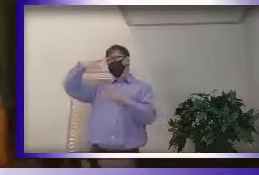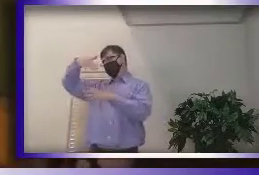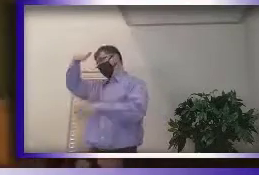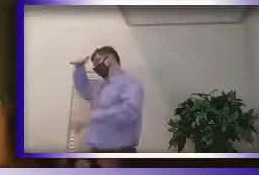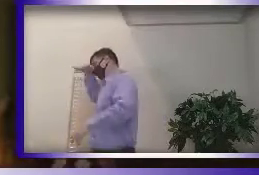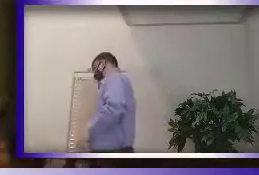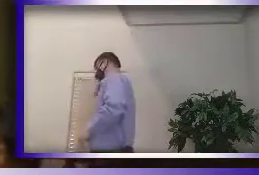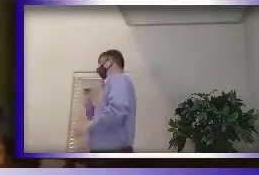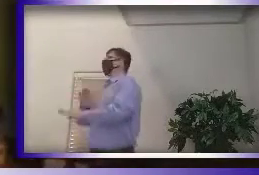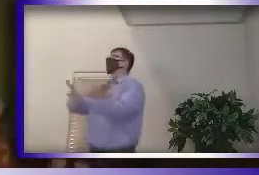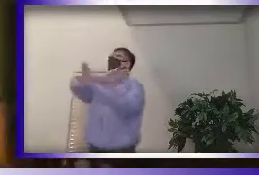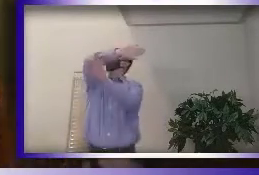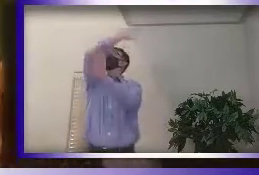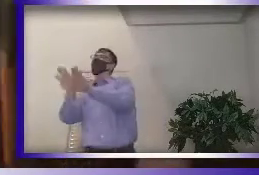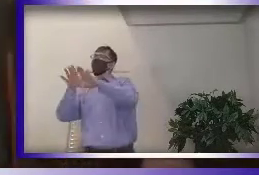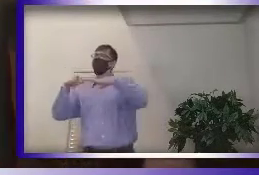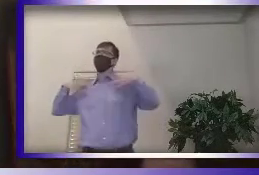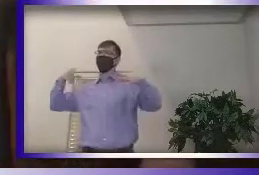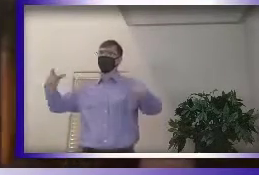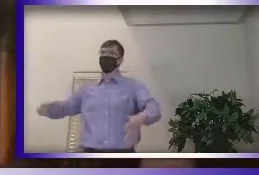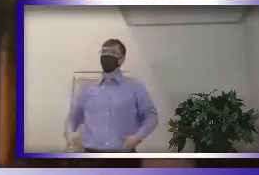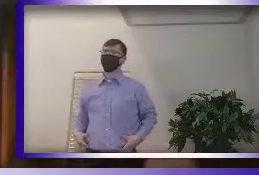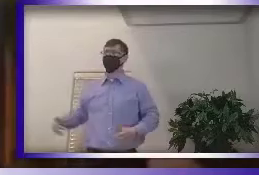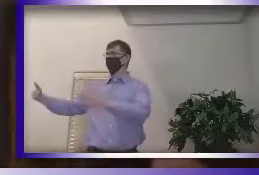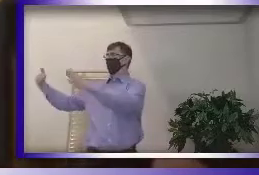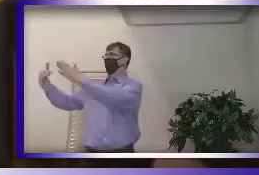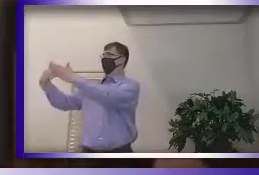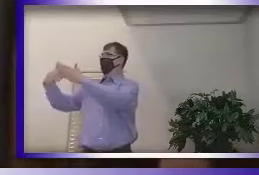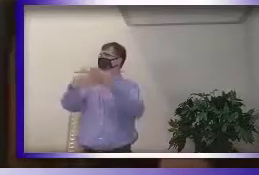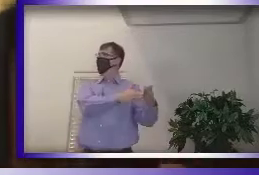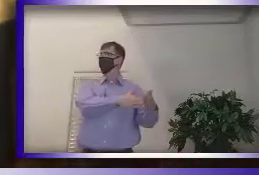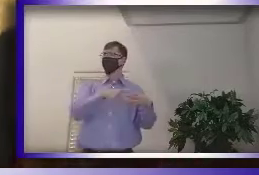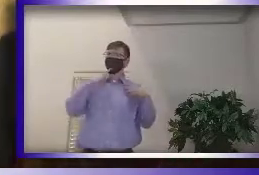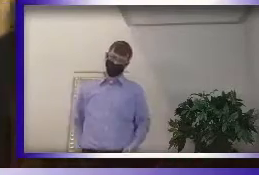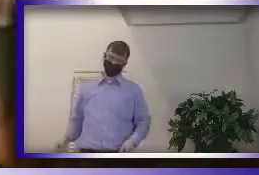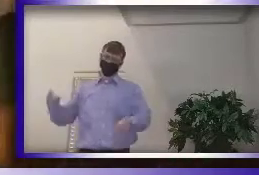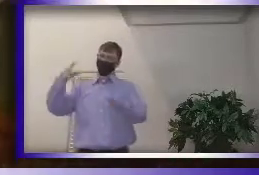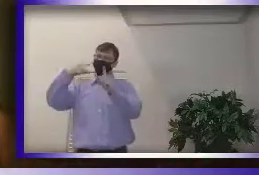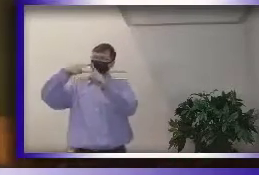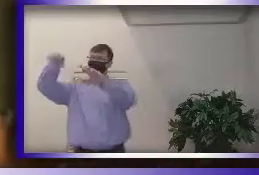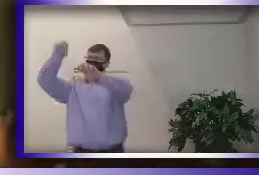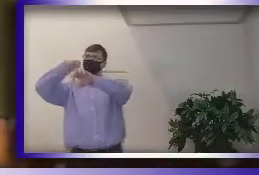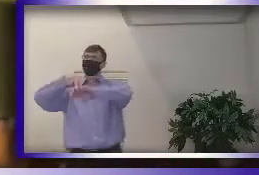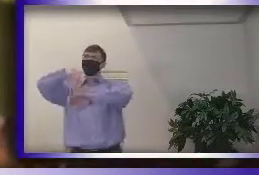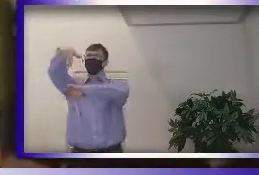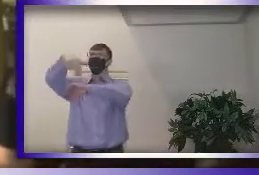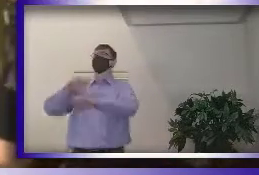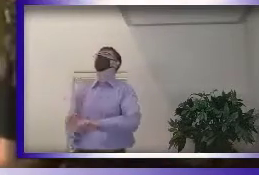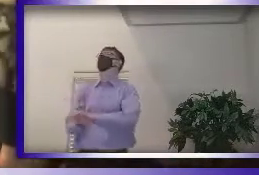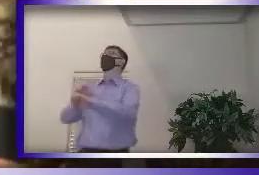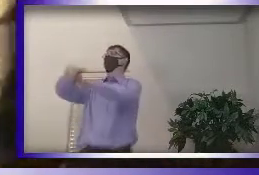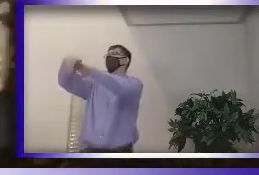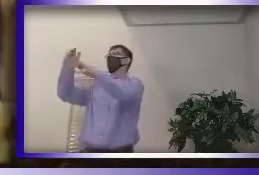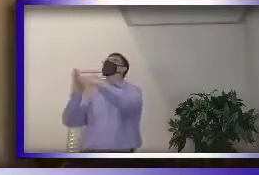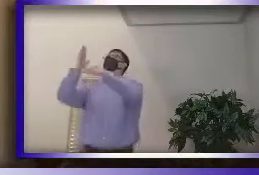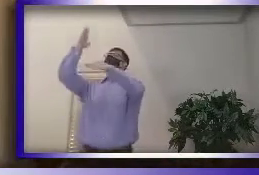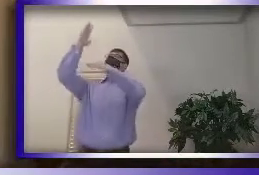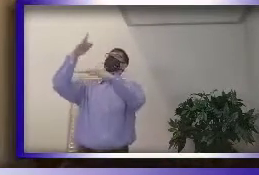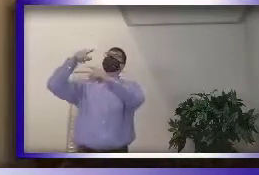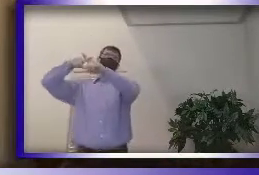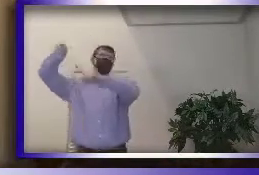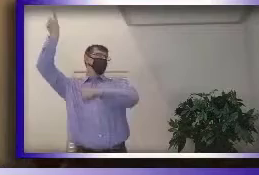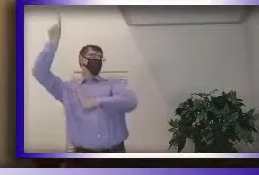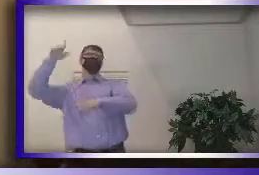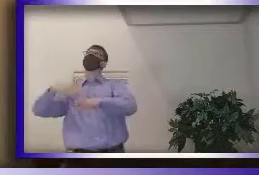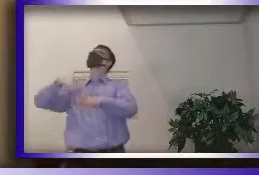right? One is better than the other. In religious science, what we talk about is those voices